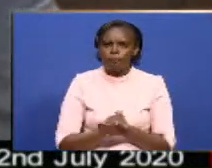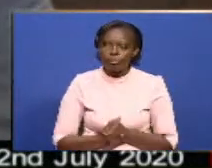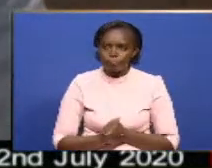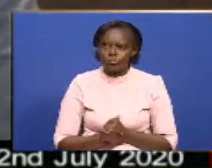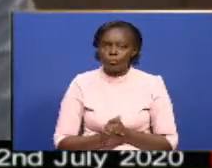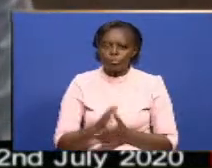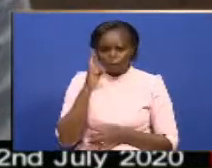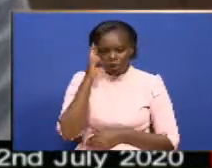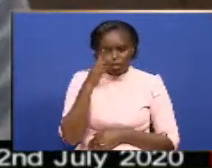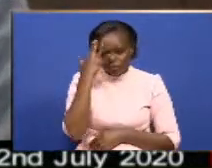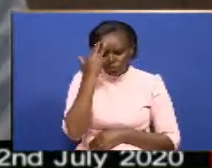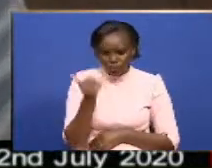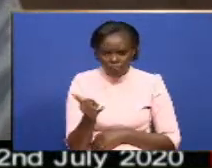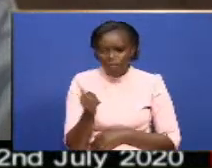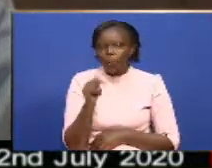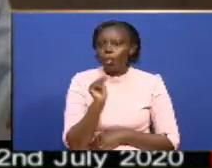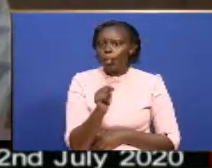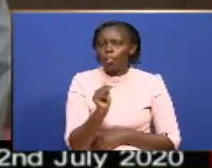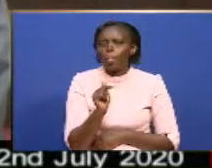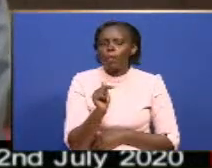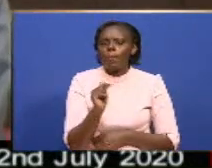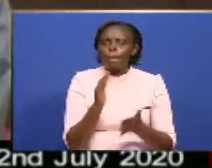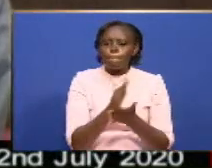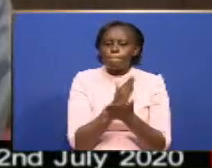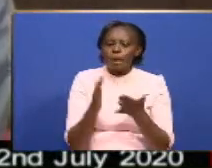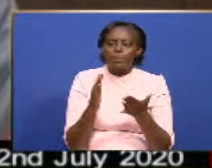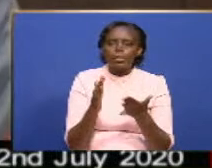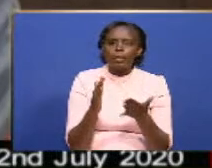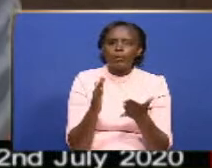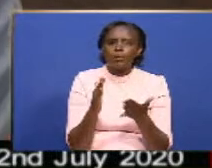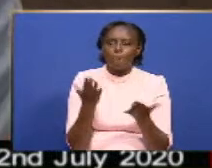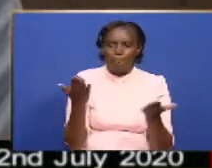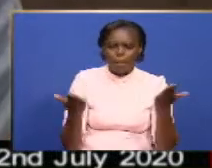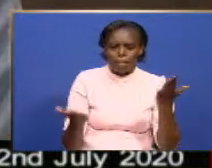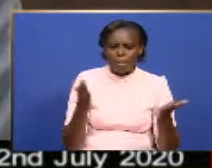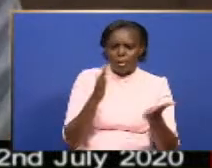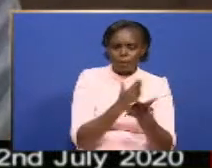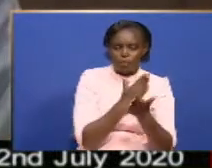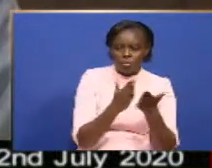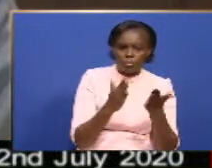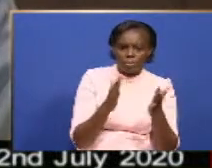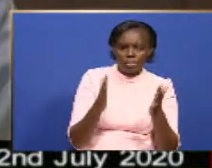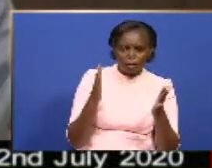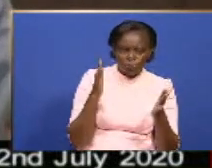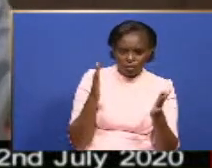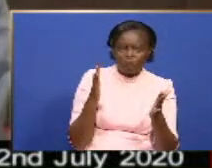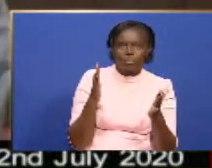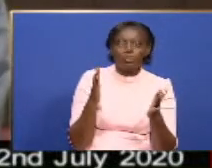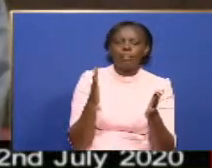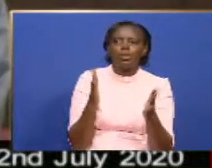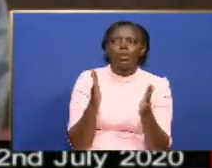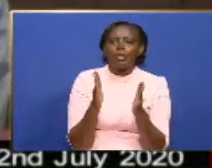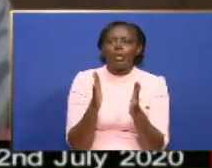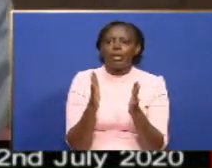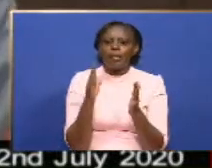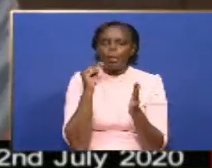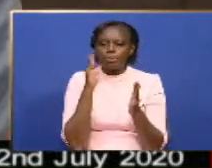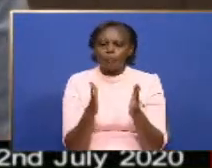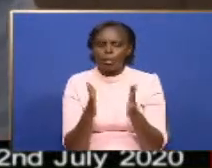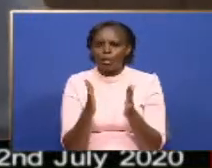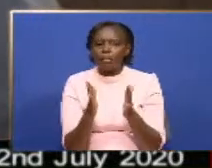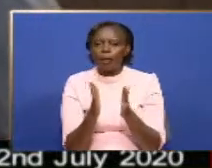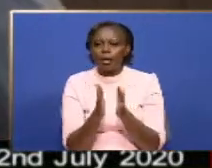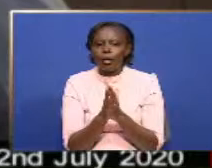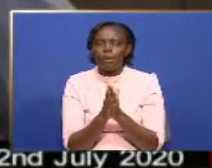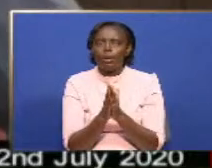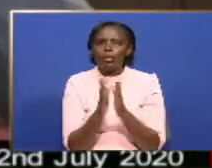The reason for this is partly the balance between security, Madam Speaker, and